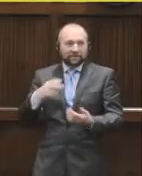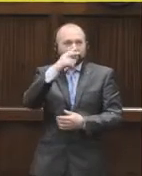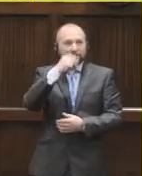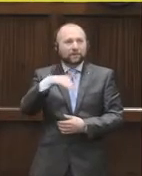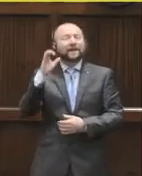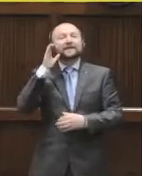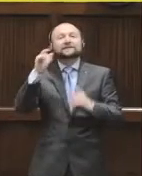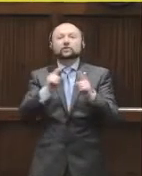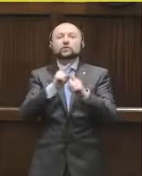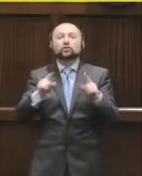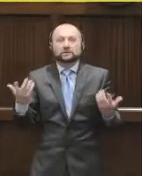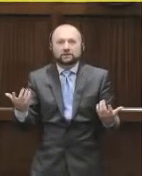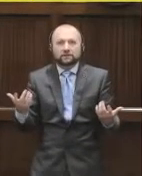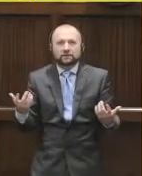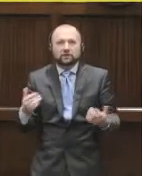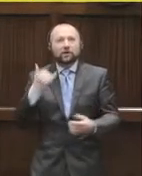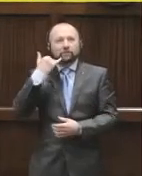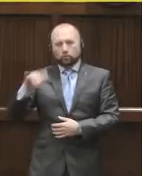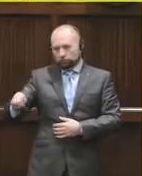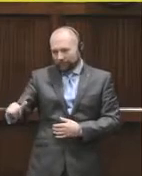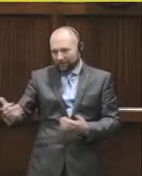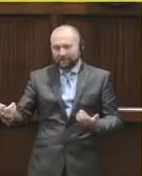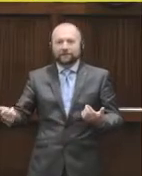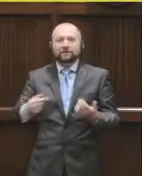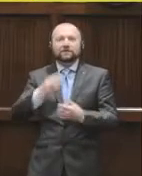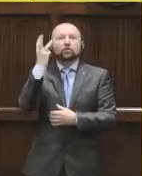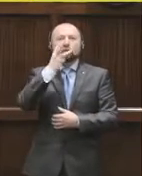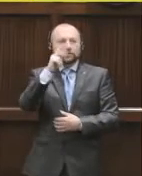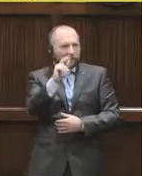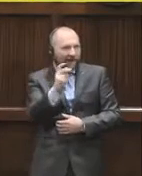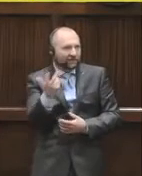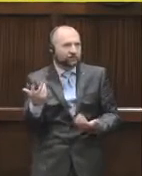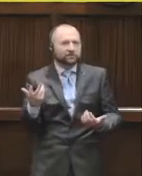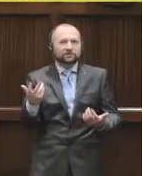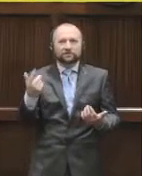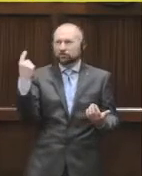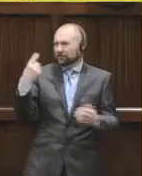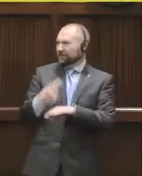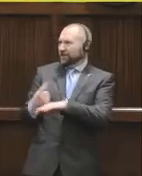music, hearing our phones ring, watching television,